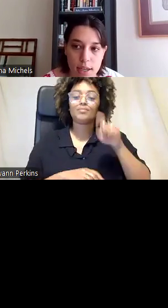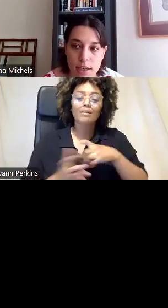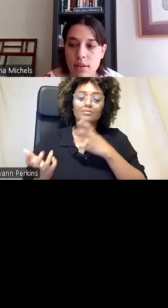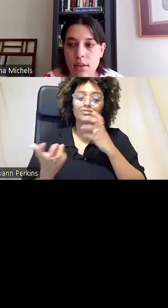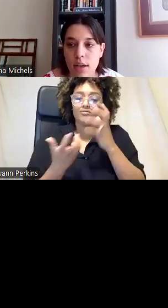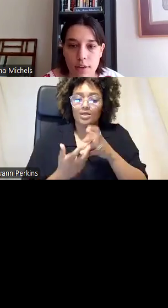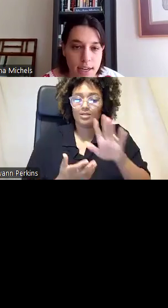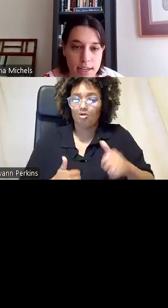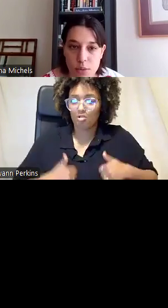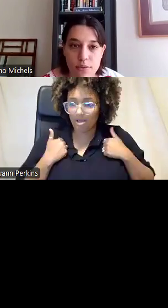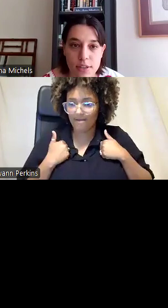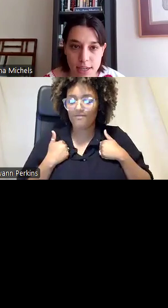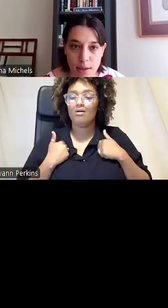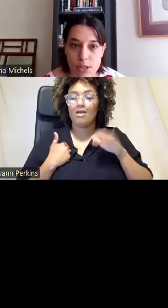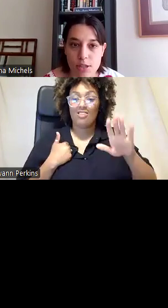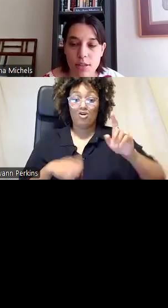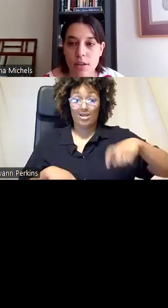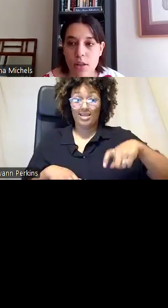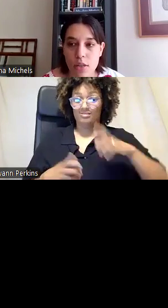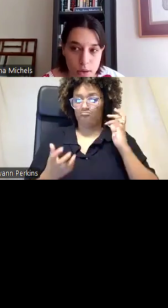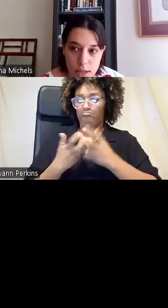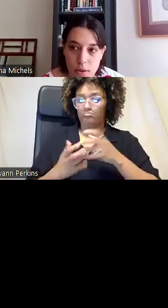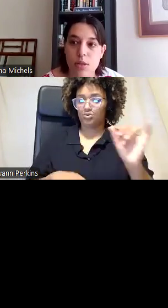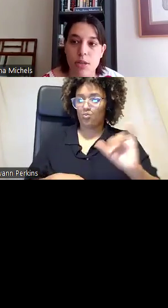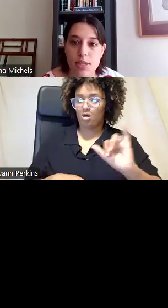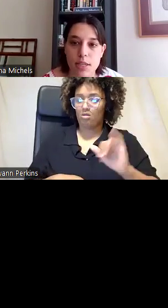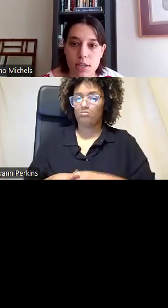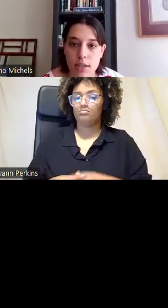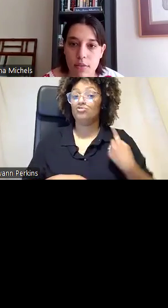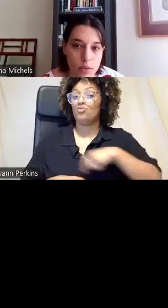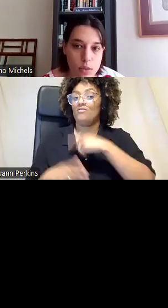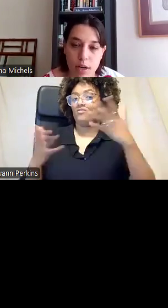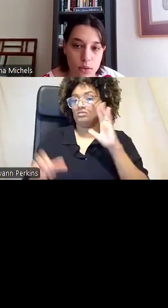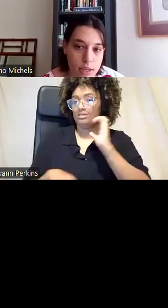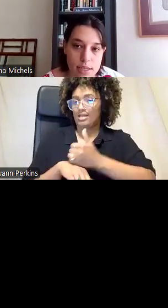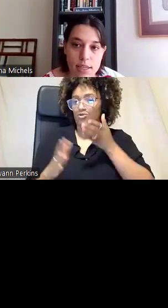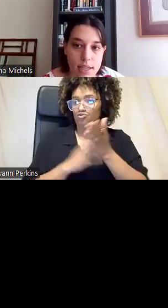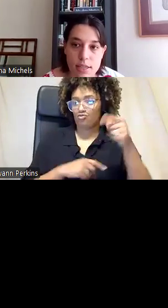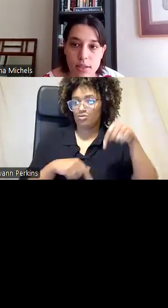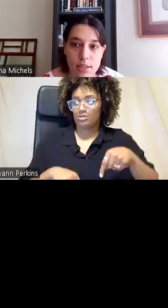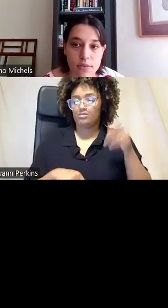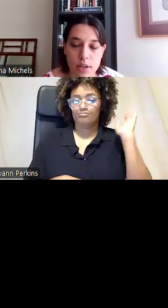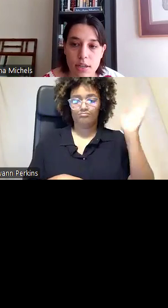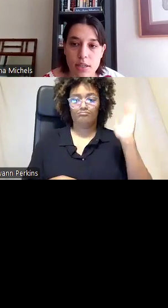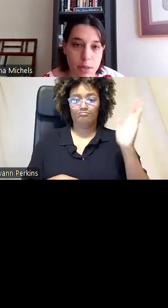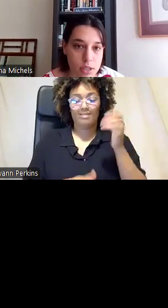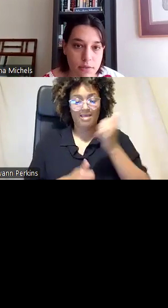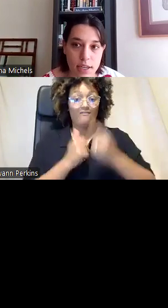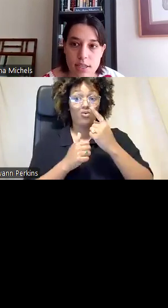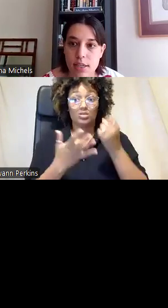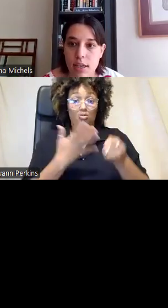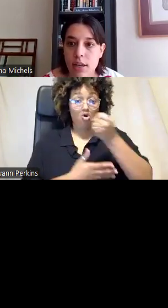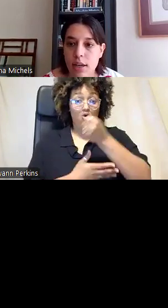needs of the client. I feel like, as we've established thoroughly throughout this presentation, everyone's priorities and needs look different,